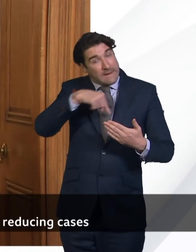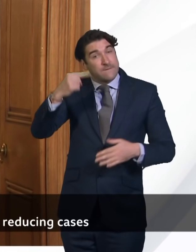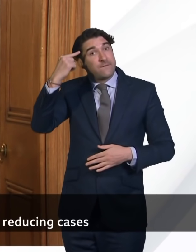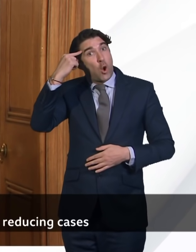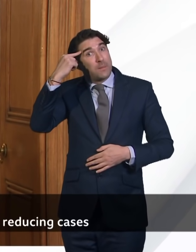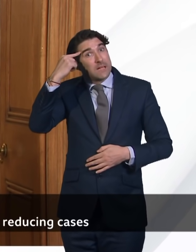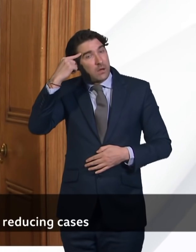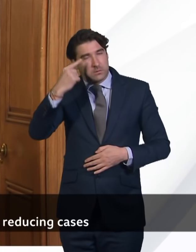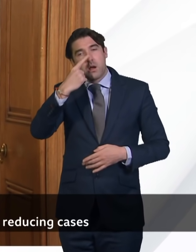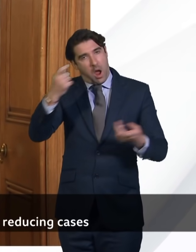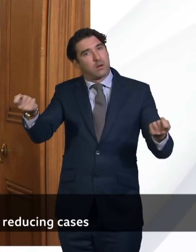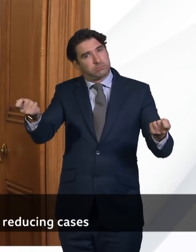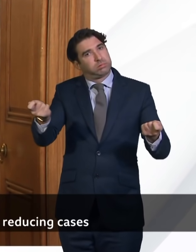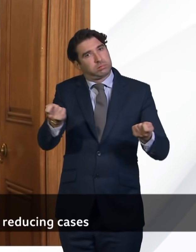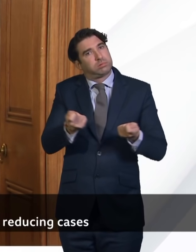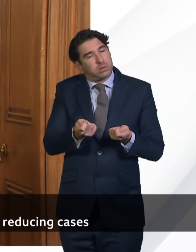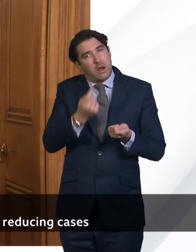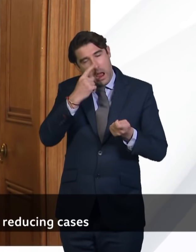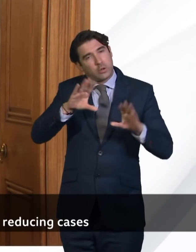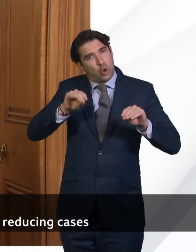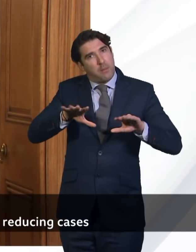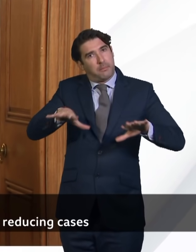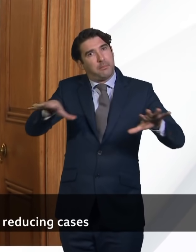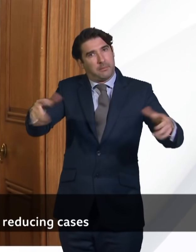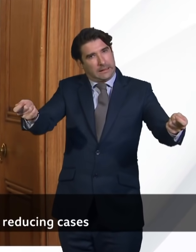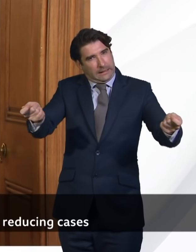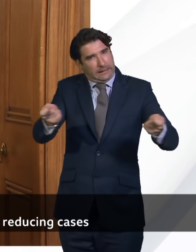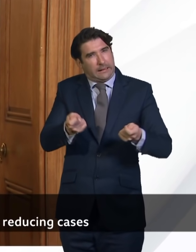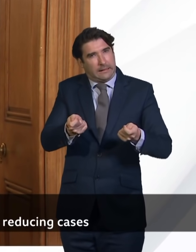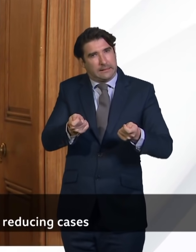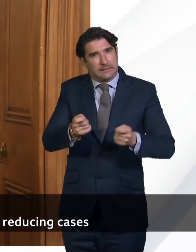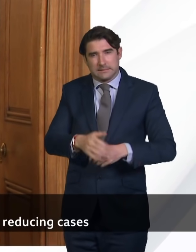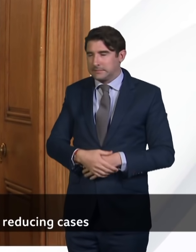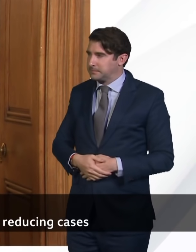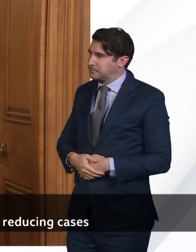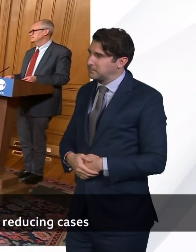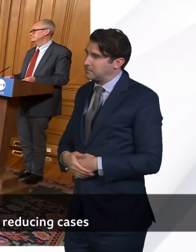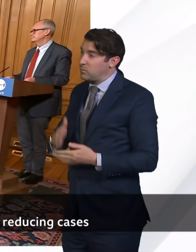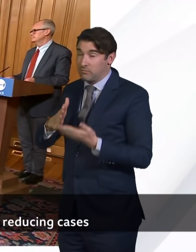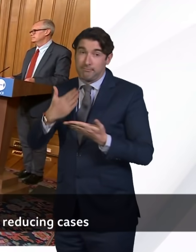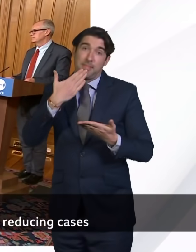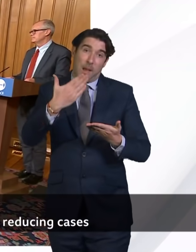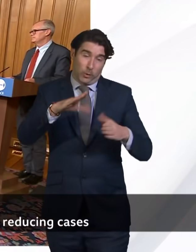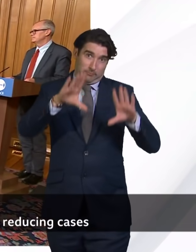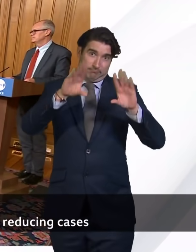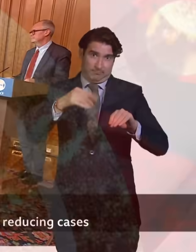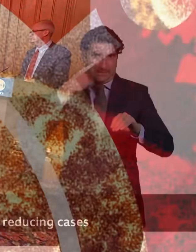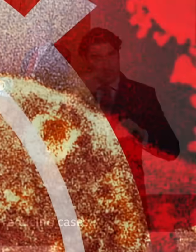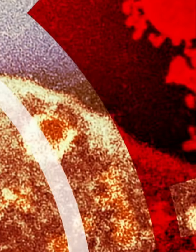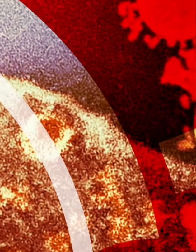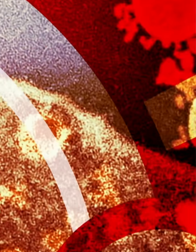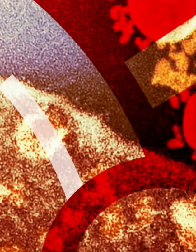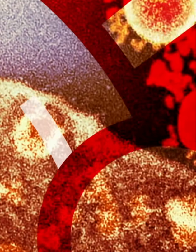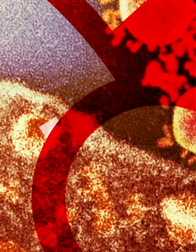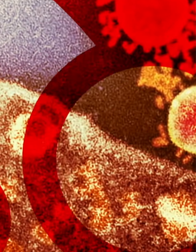this virus down. Thank you very much, Jonathan. Thank you, everybody, and see you next time. Thank you.